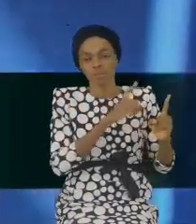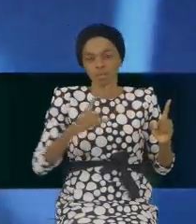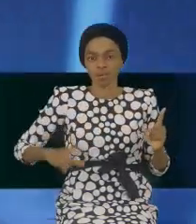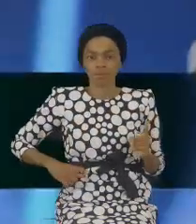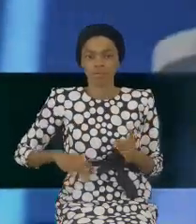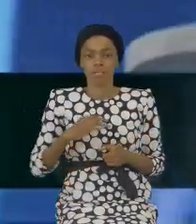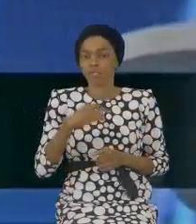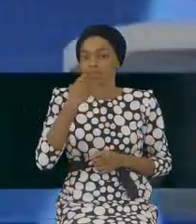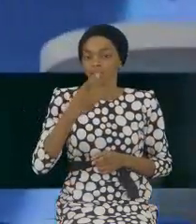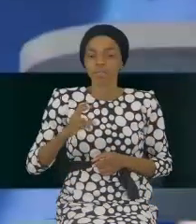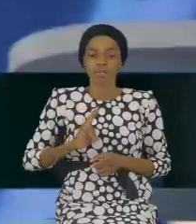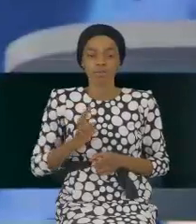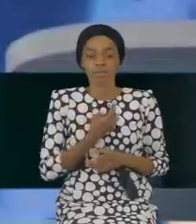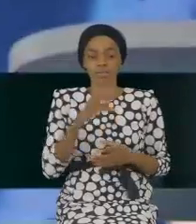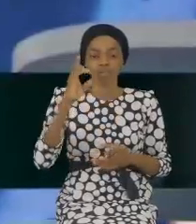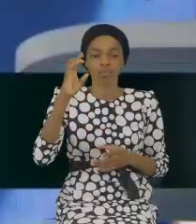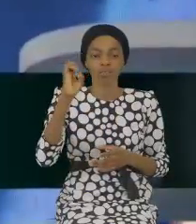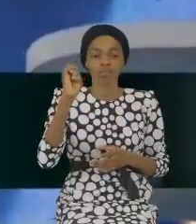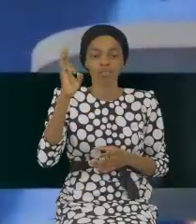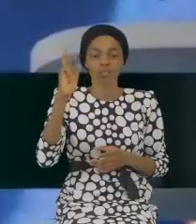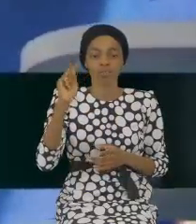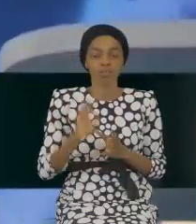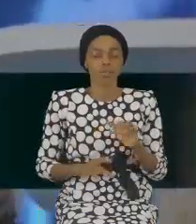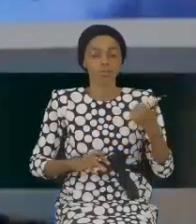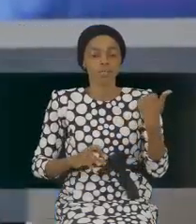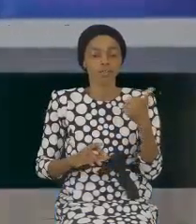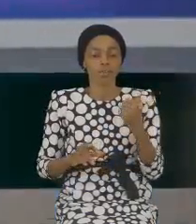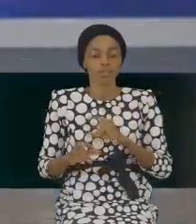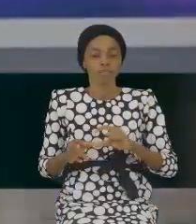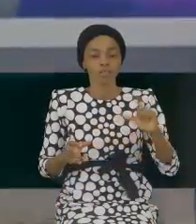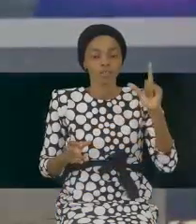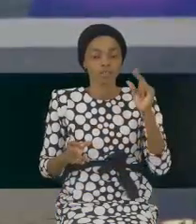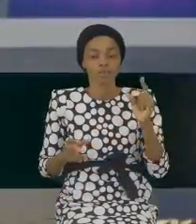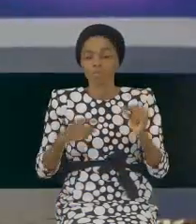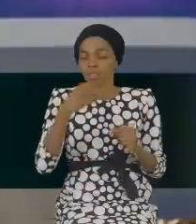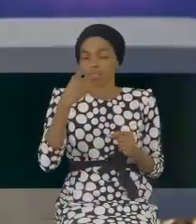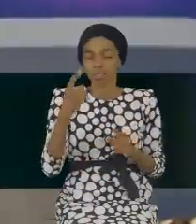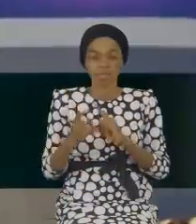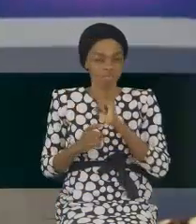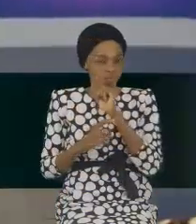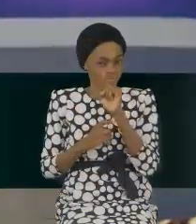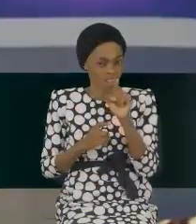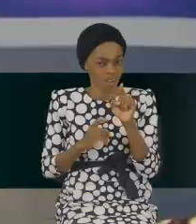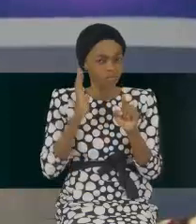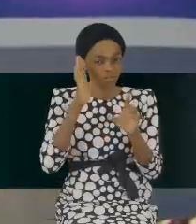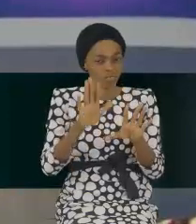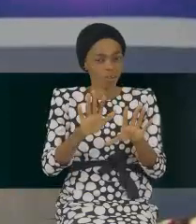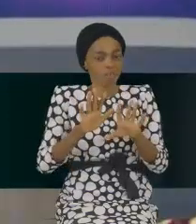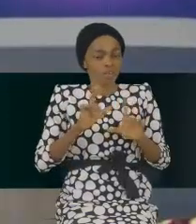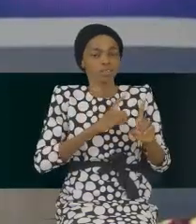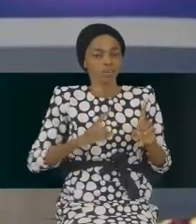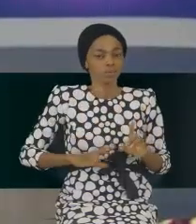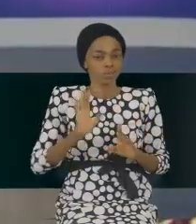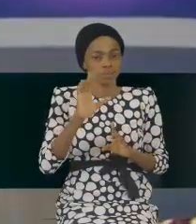tells us in Deuteronomy chapter 10, reading from verse 20, it says, thou shalt fear the Lord thy